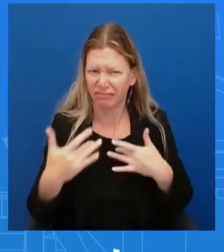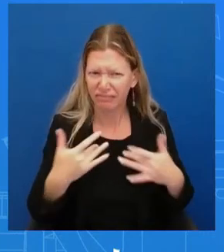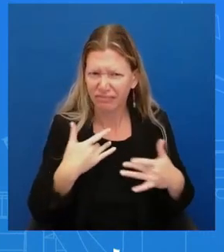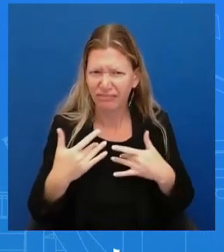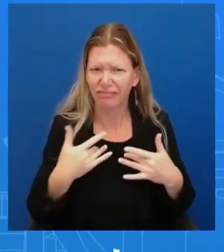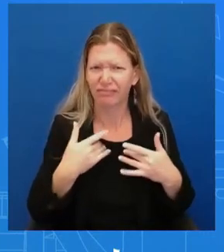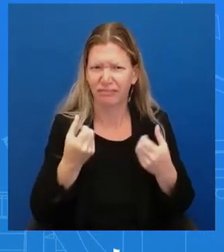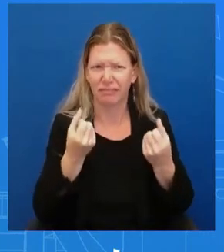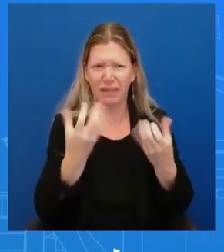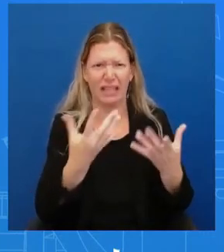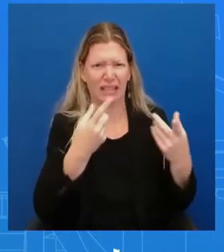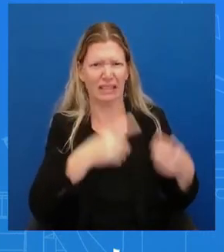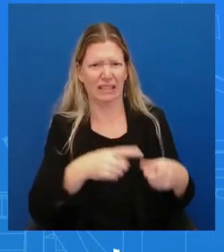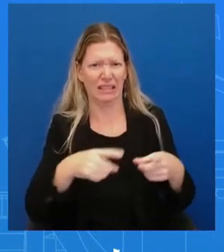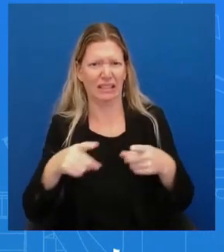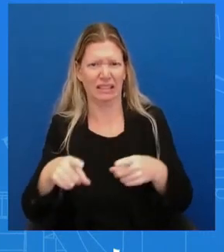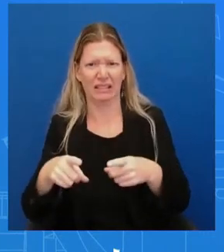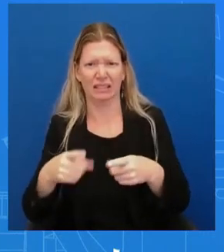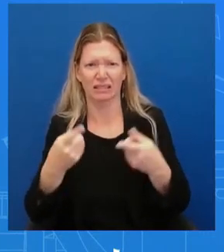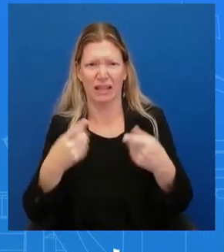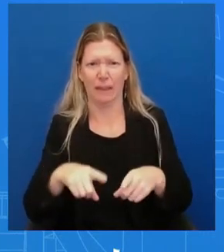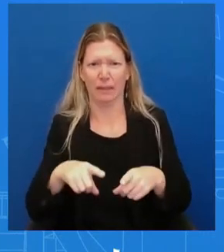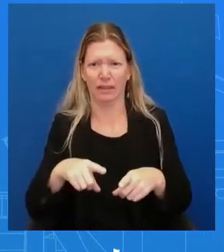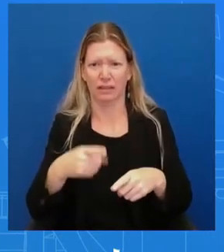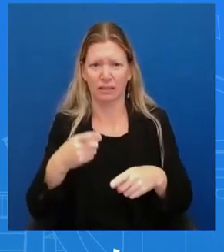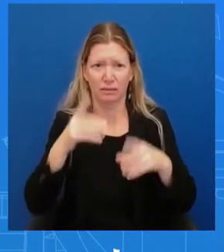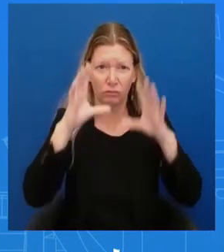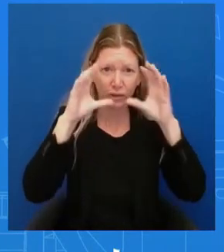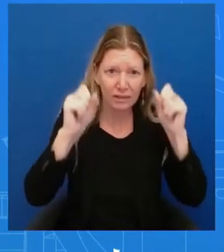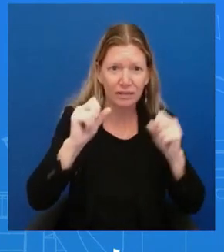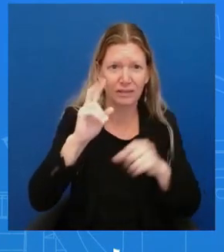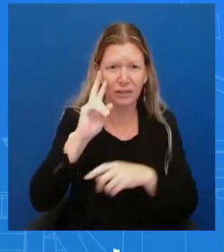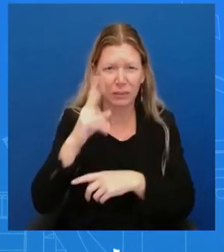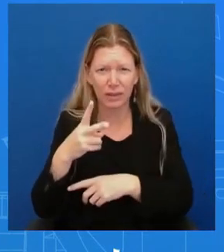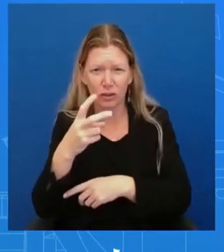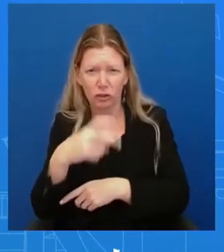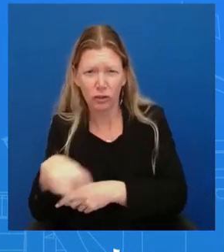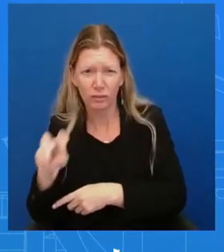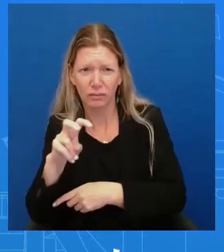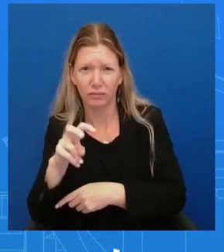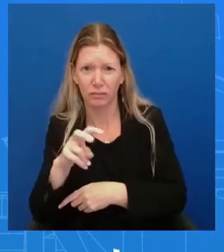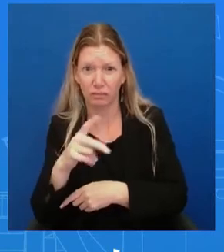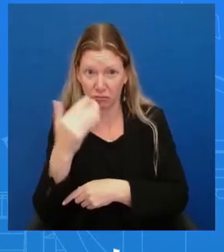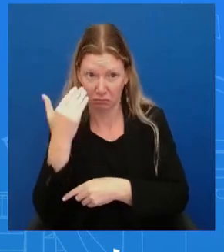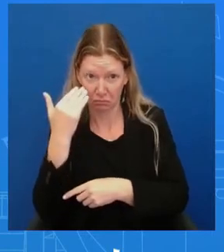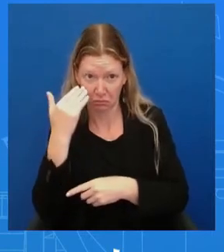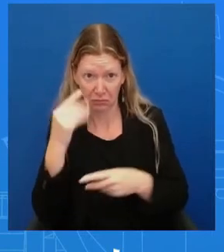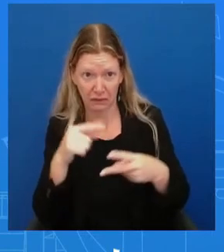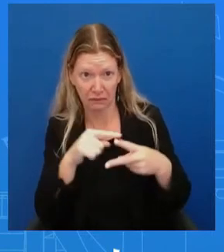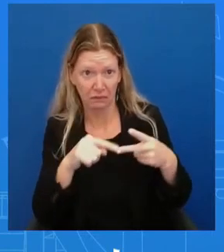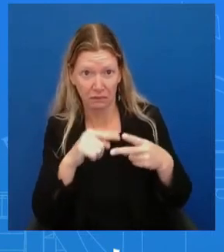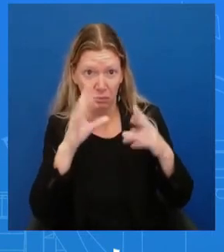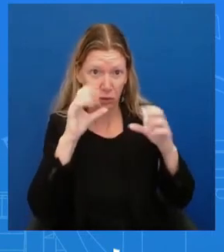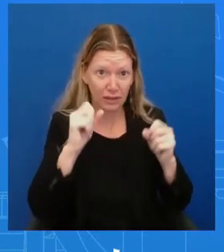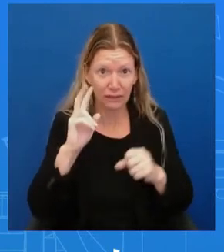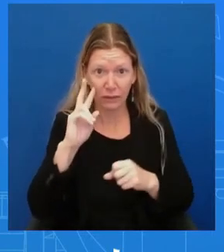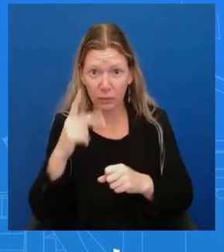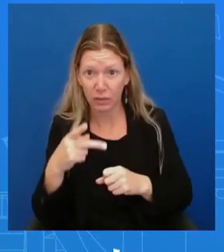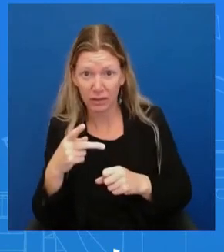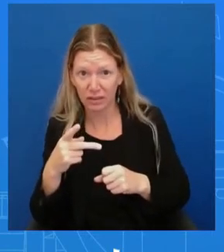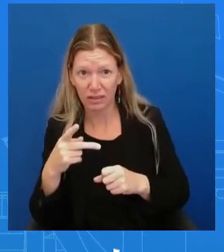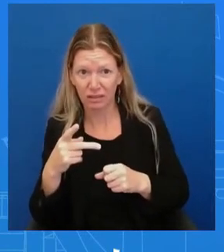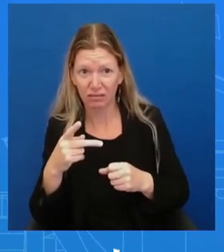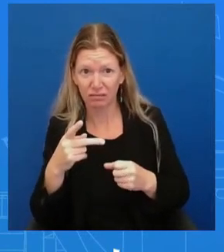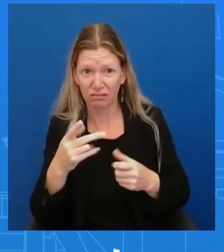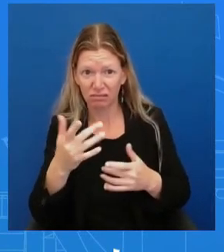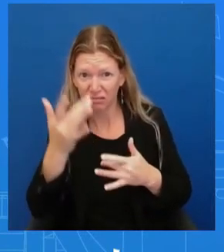do you know if the president or vice president have met with anyone who's been impacted by any of these health concerns? It's a good question. Don't have any readout or